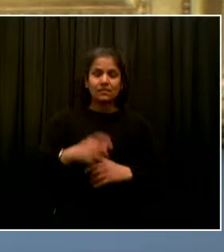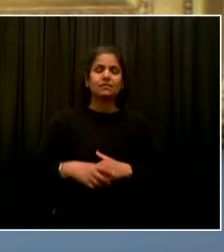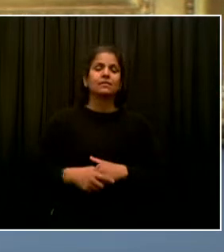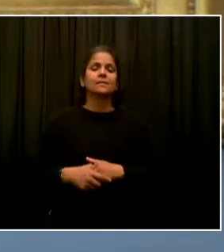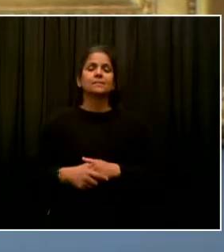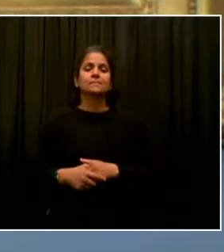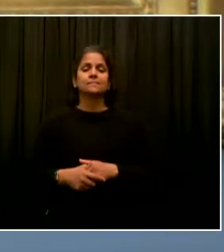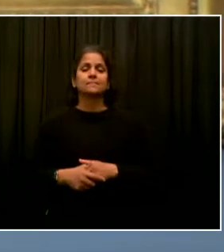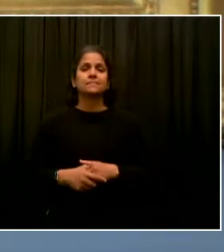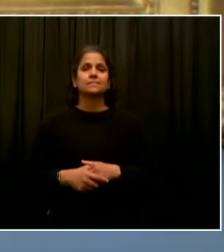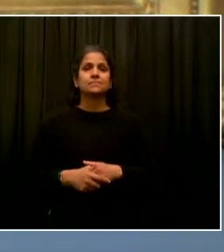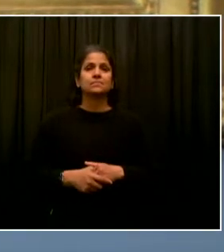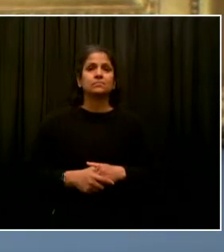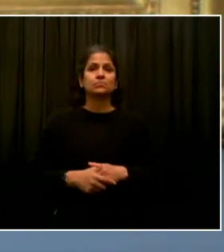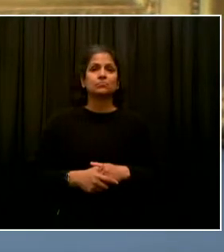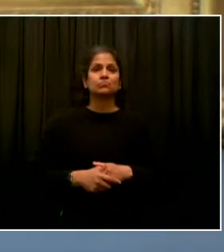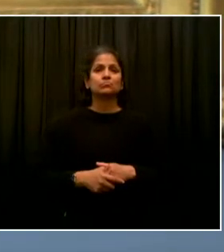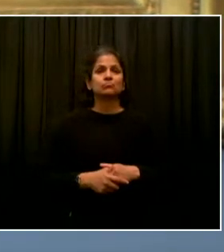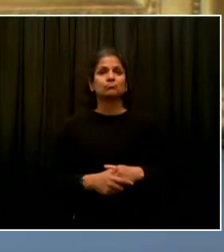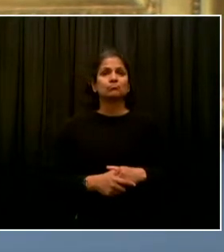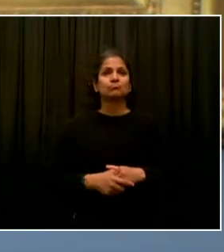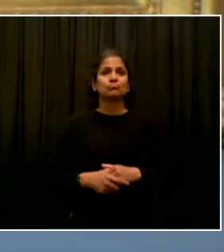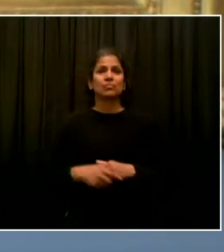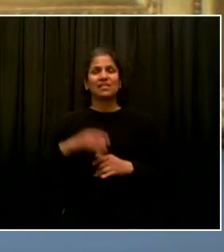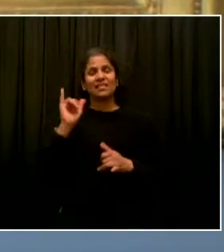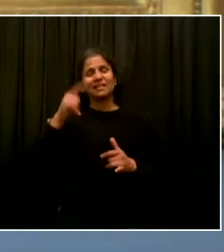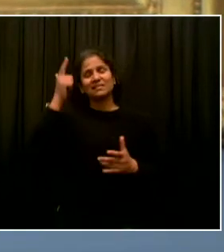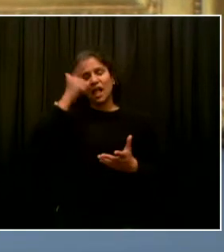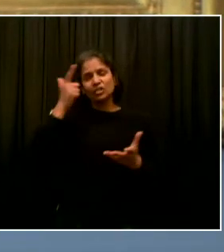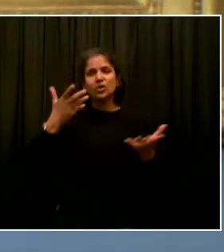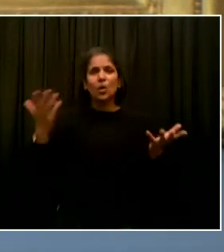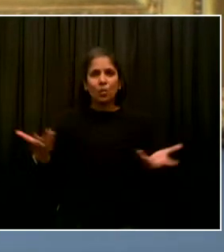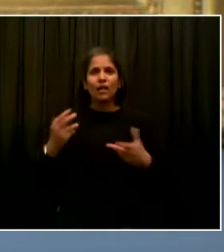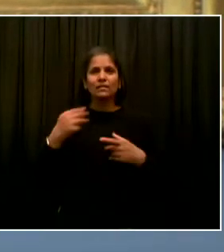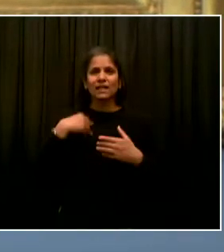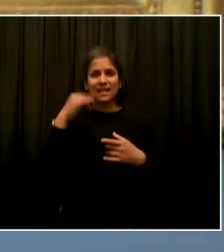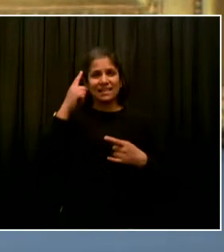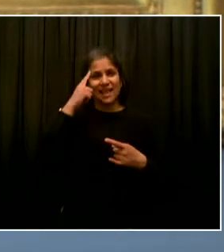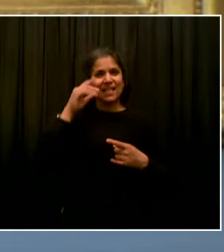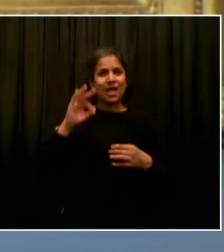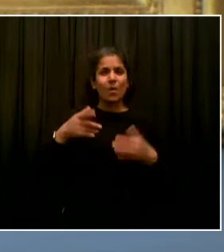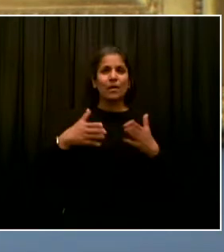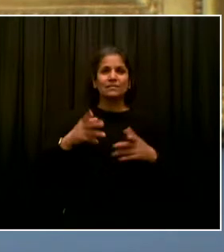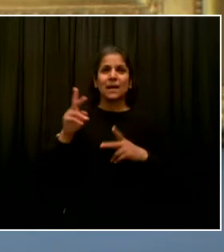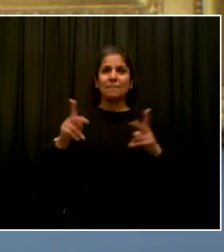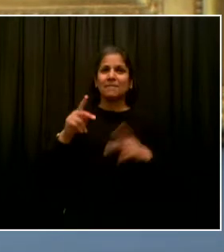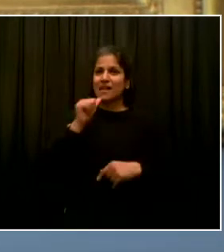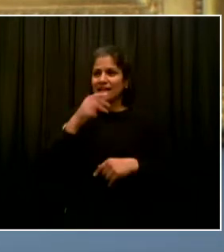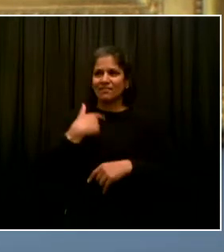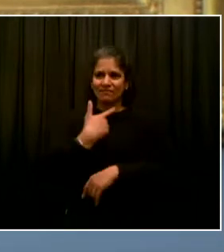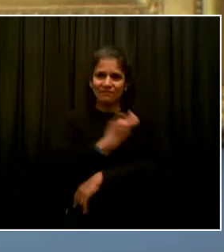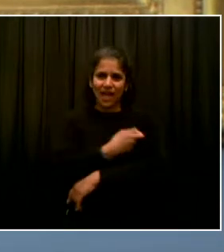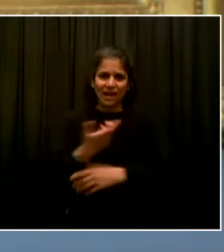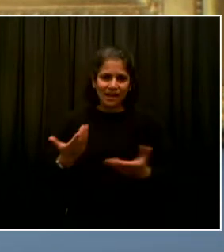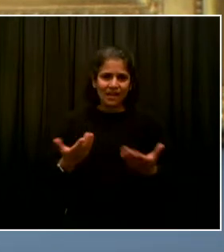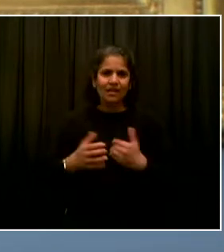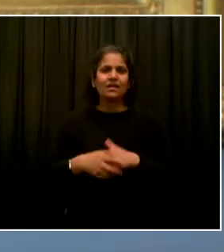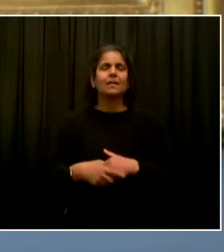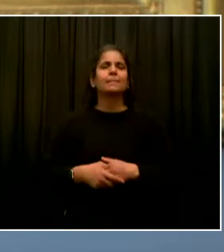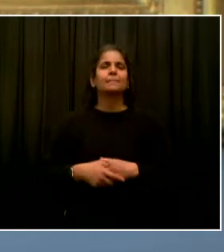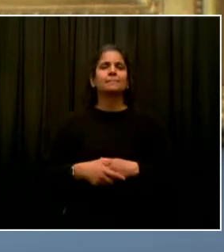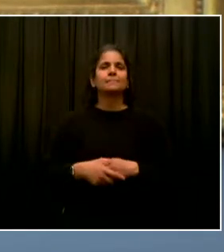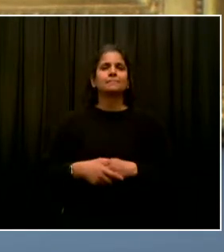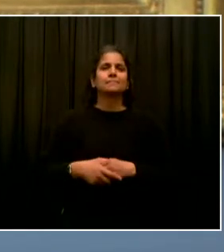logic, how does it make sense to allow unvaccinated people to say, eat and drink